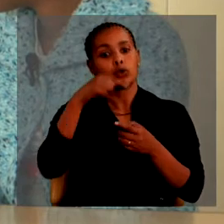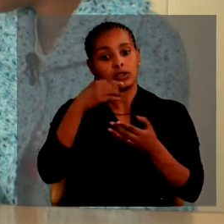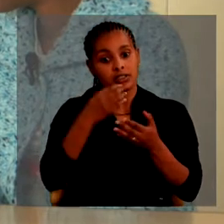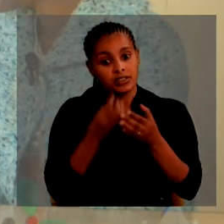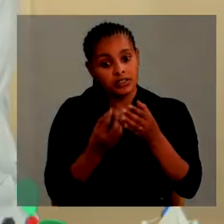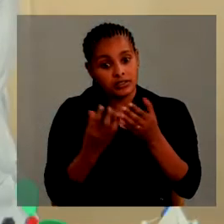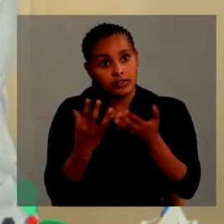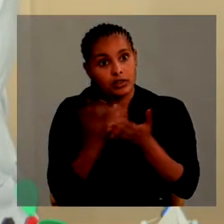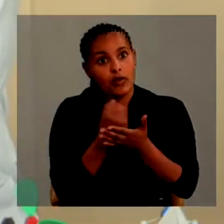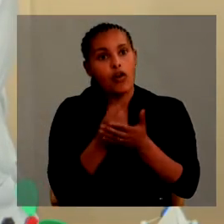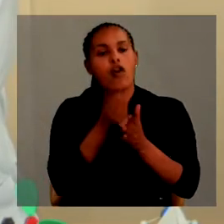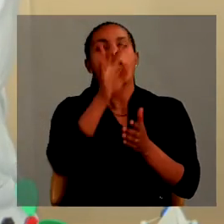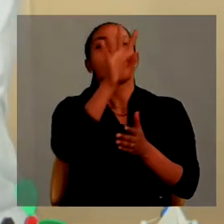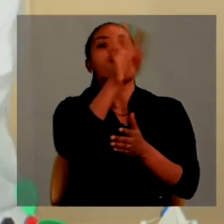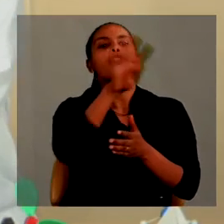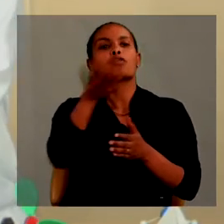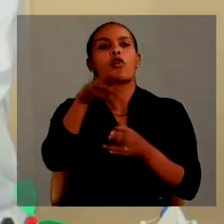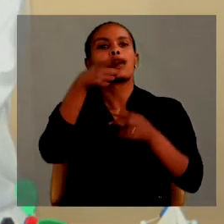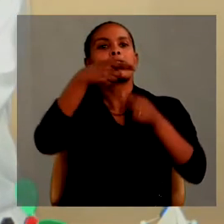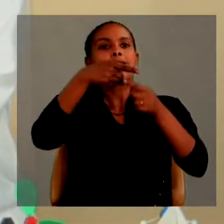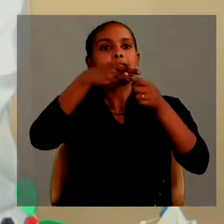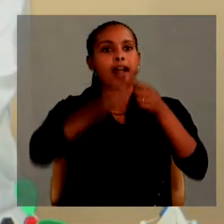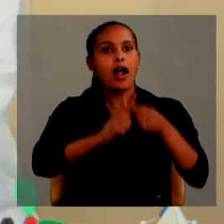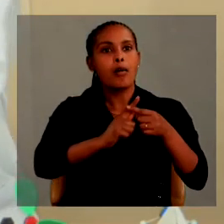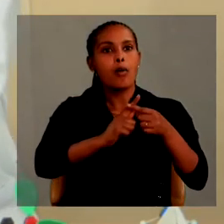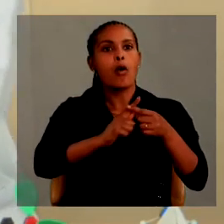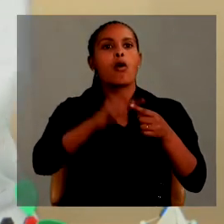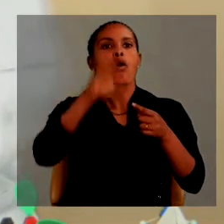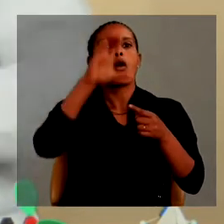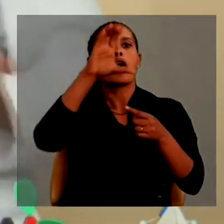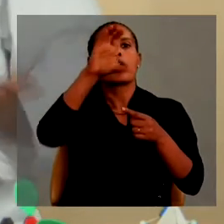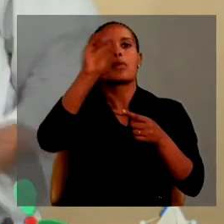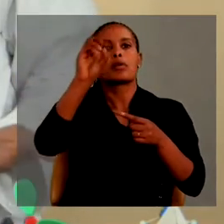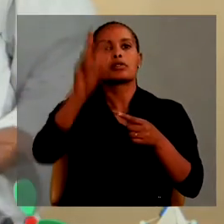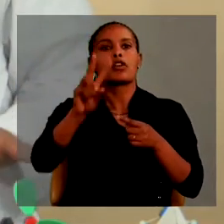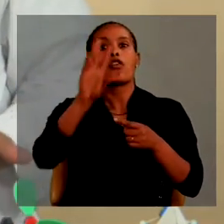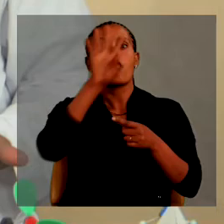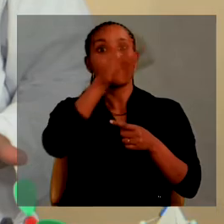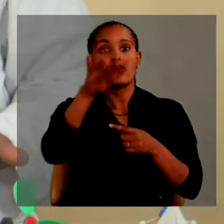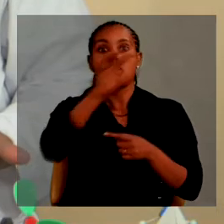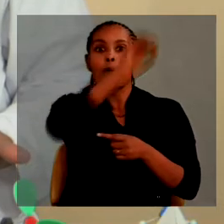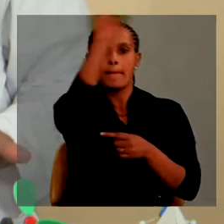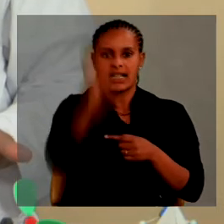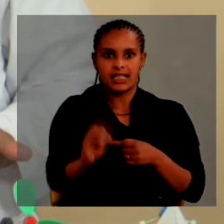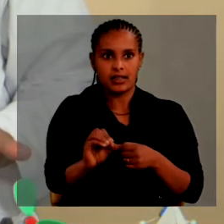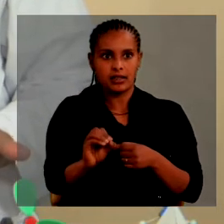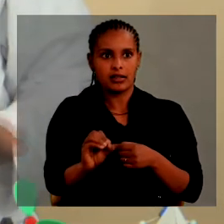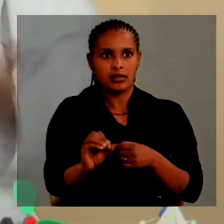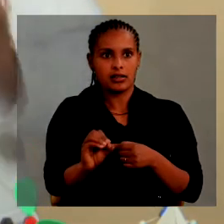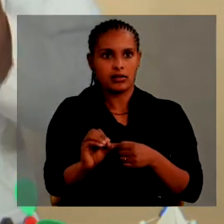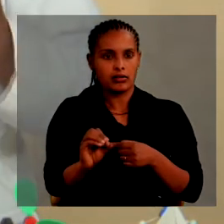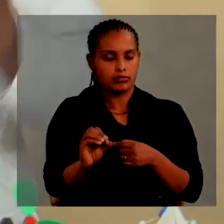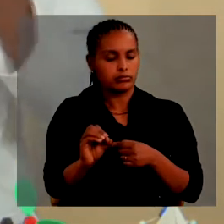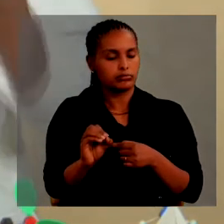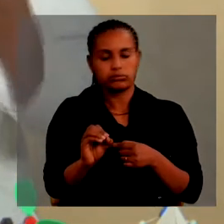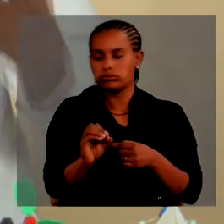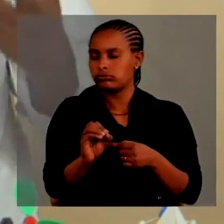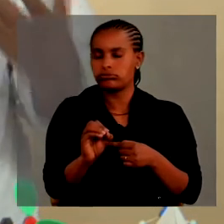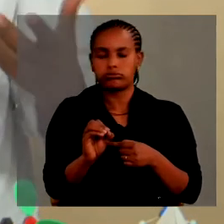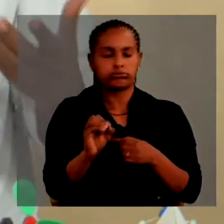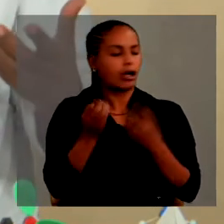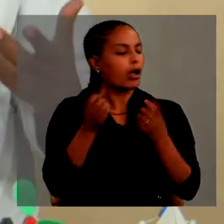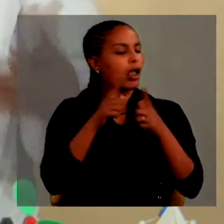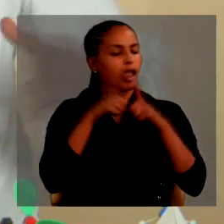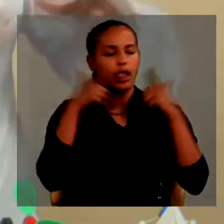generate 44 grams of carbon dioxide. Which is 44%. So it's a